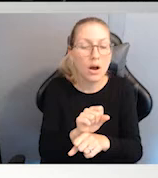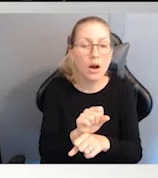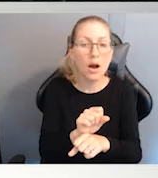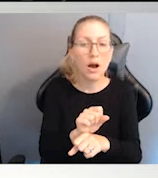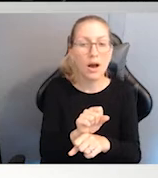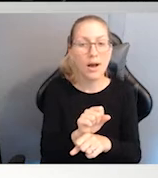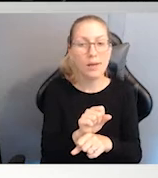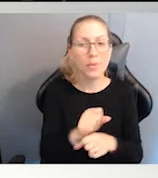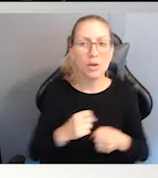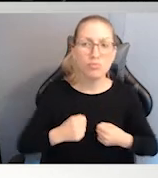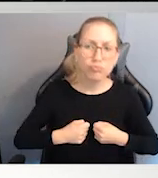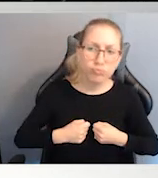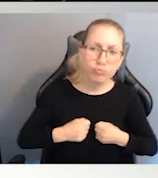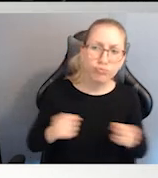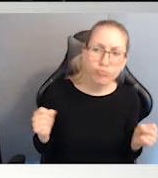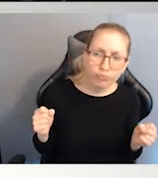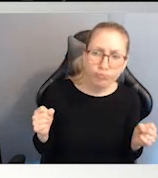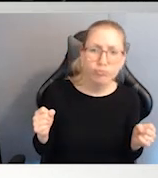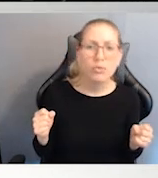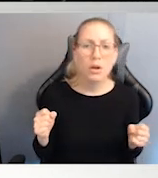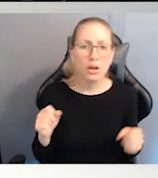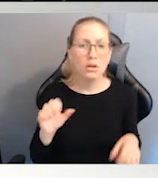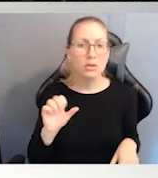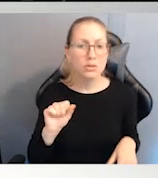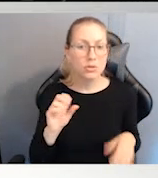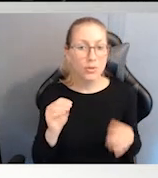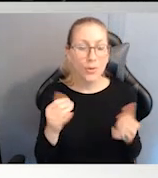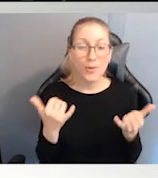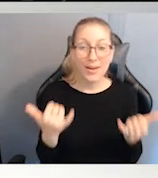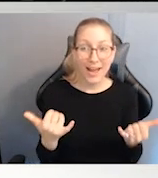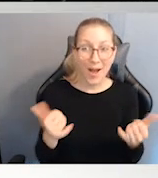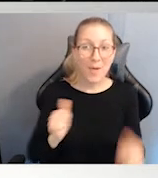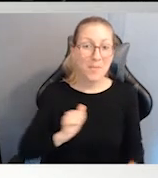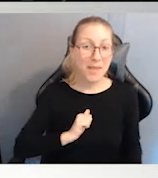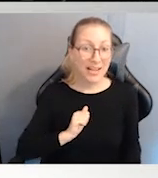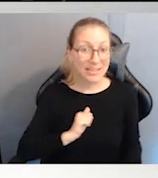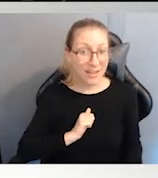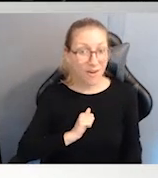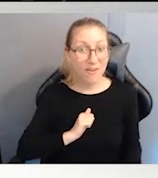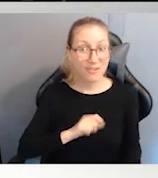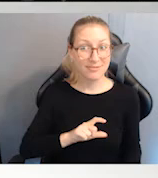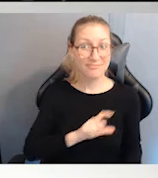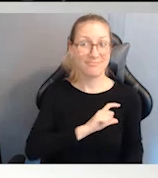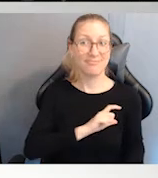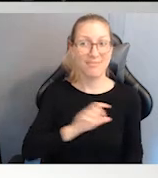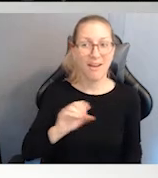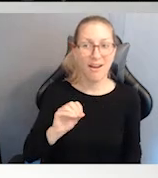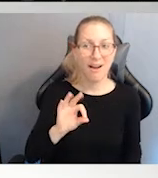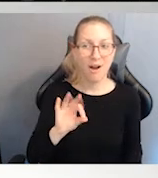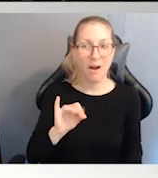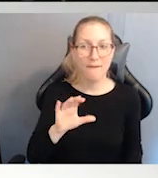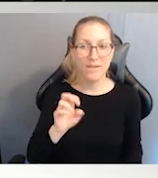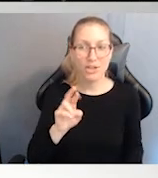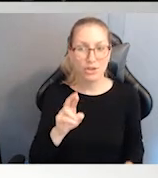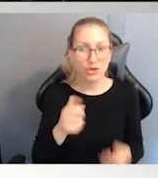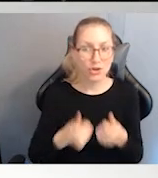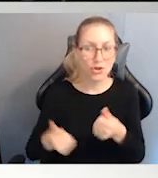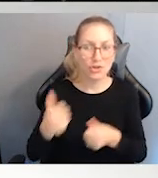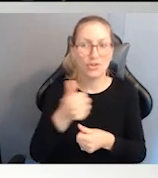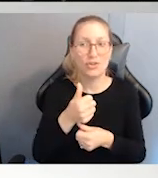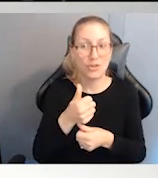open up. So now I am an officer and